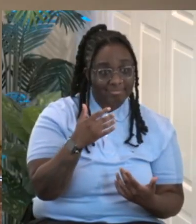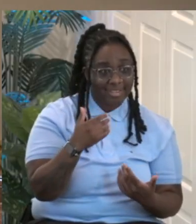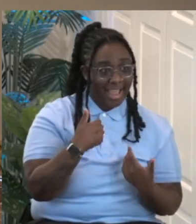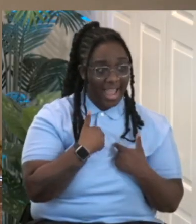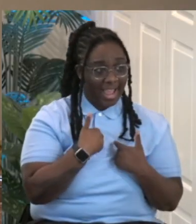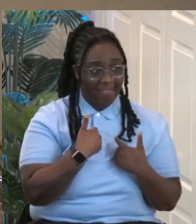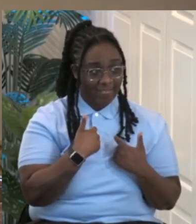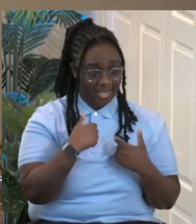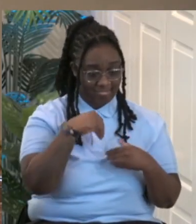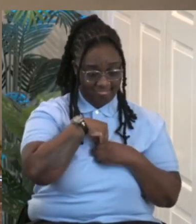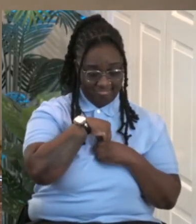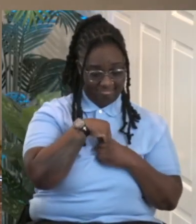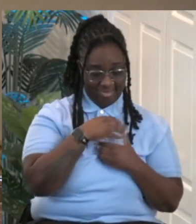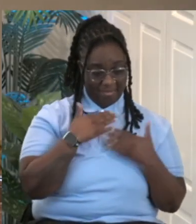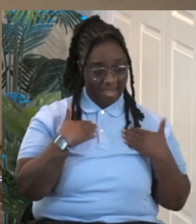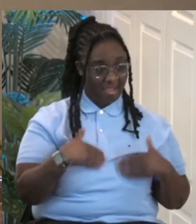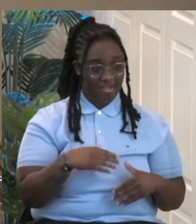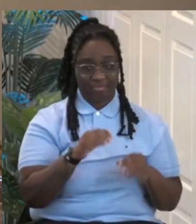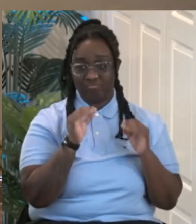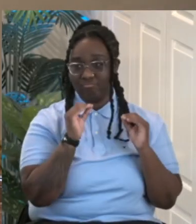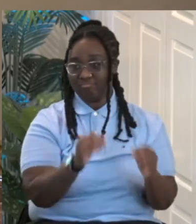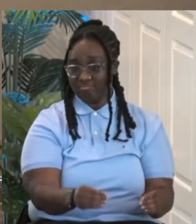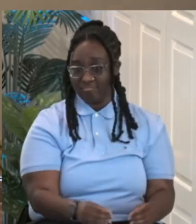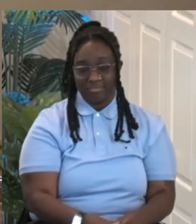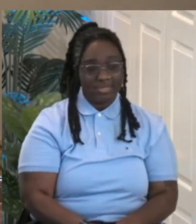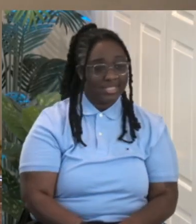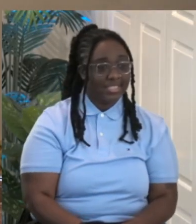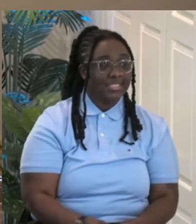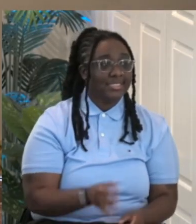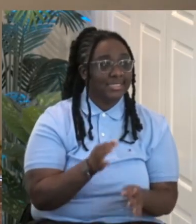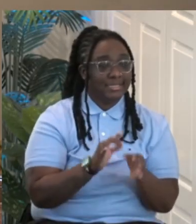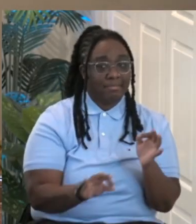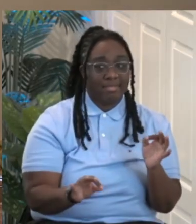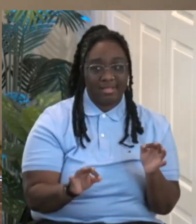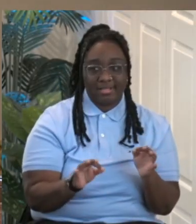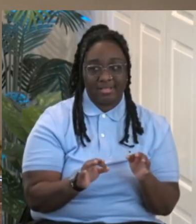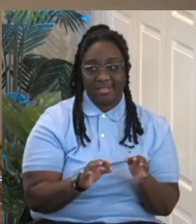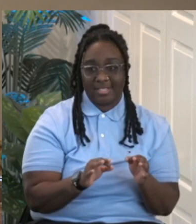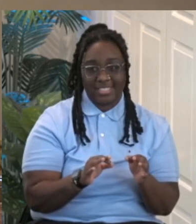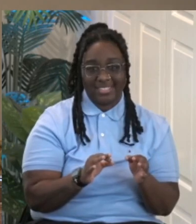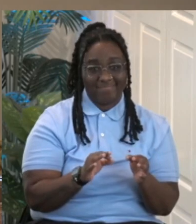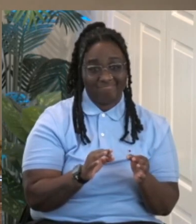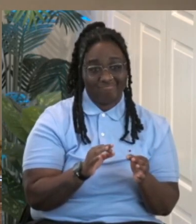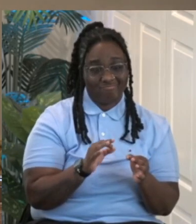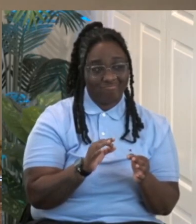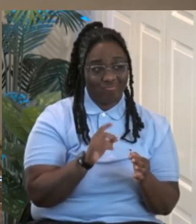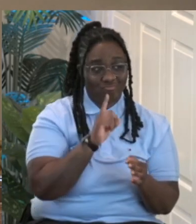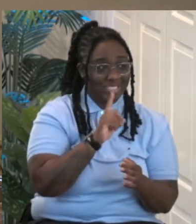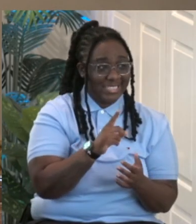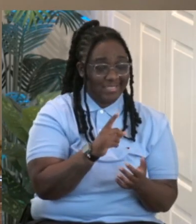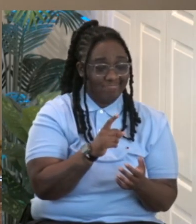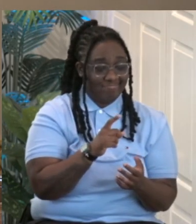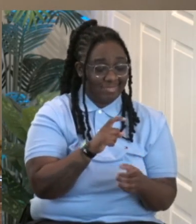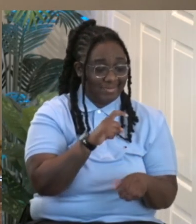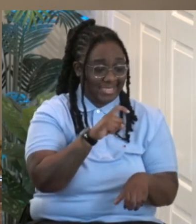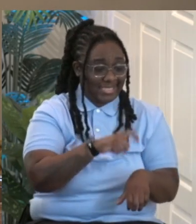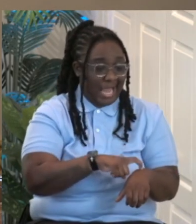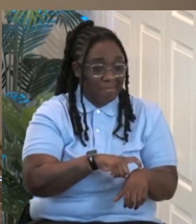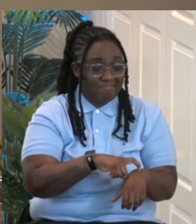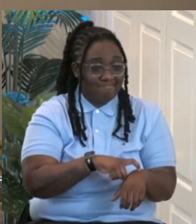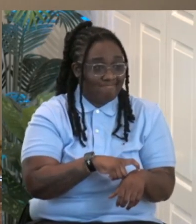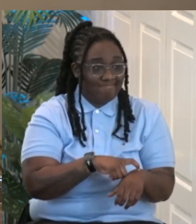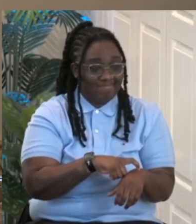that. It is simply the fact that it's time. Your body just lets you know